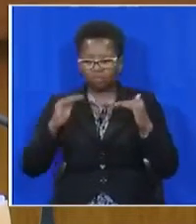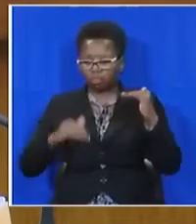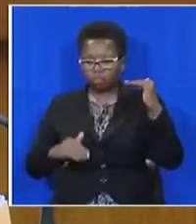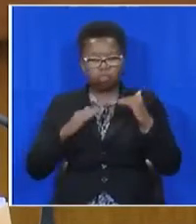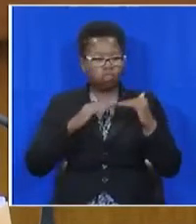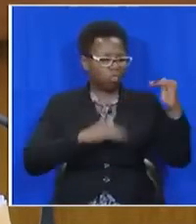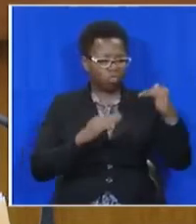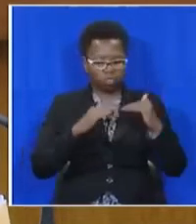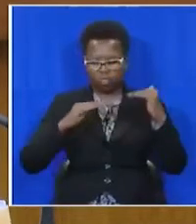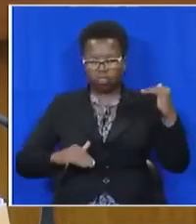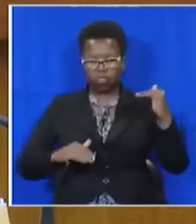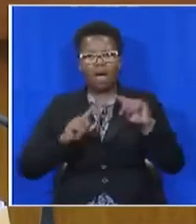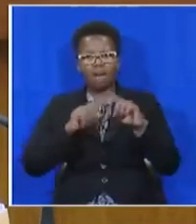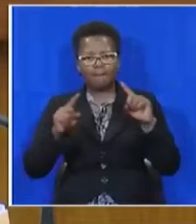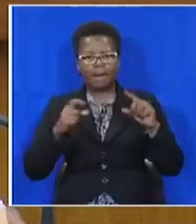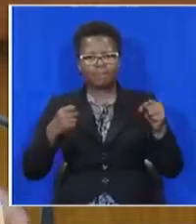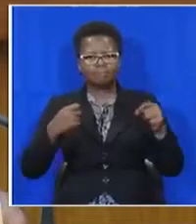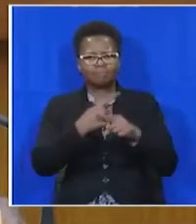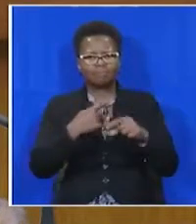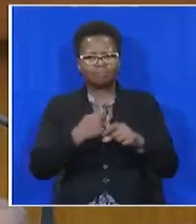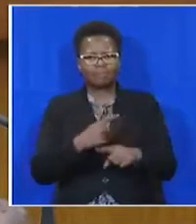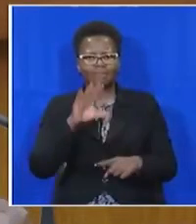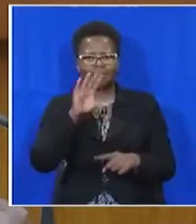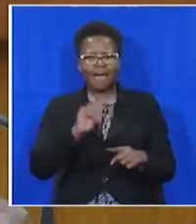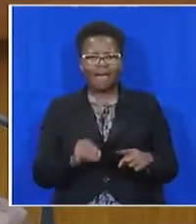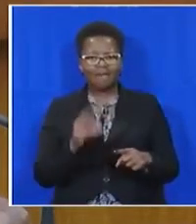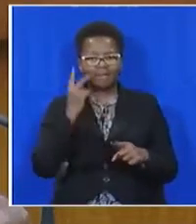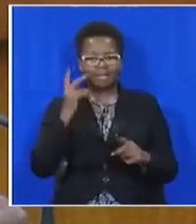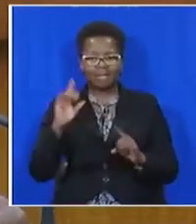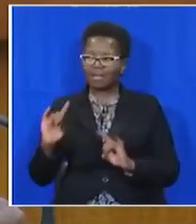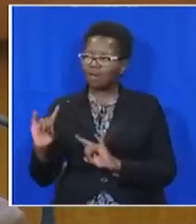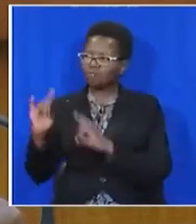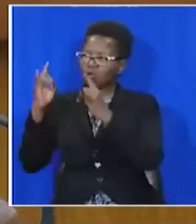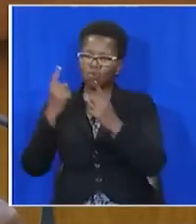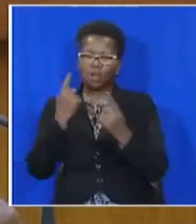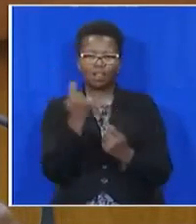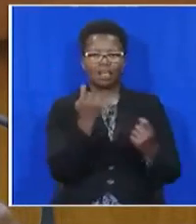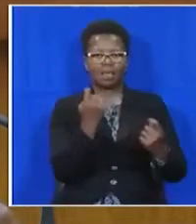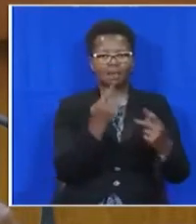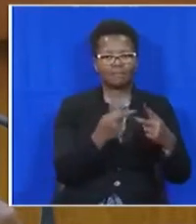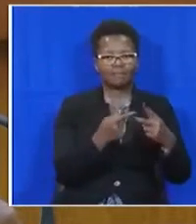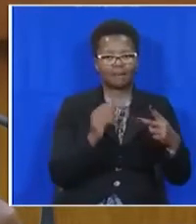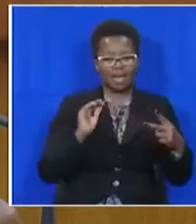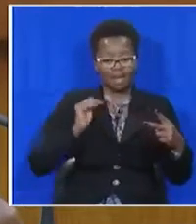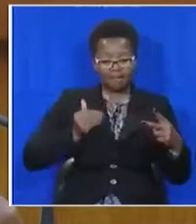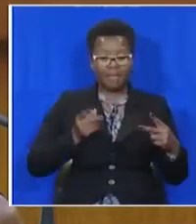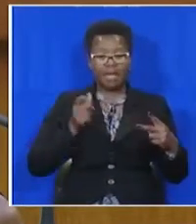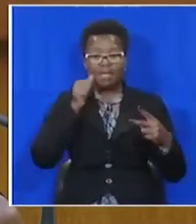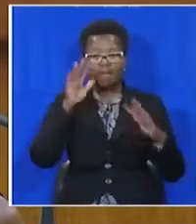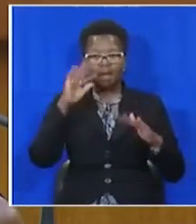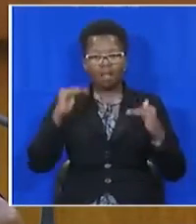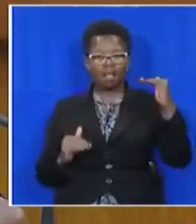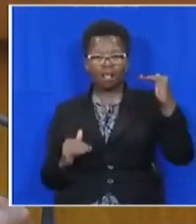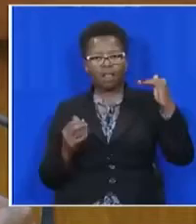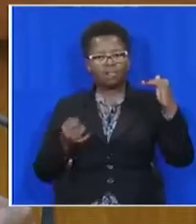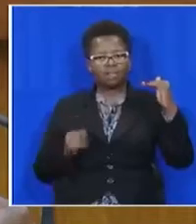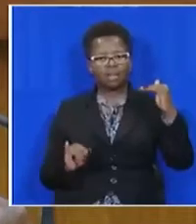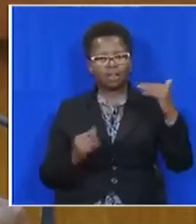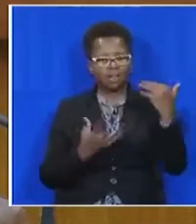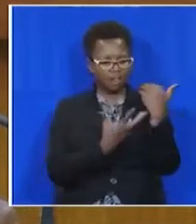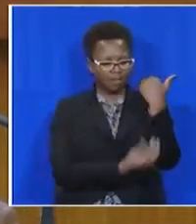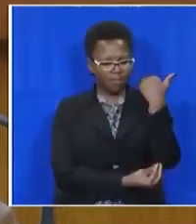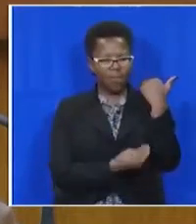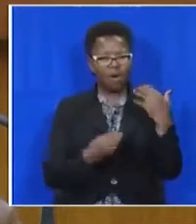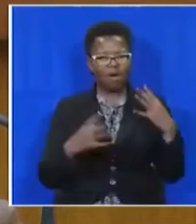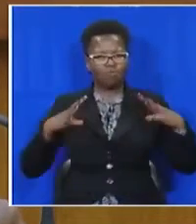with contradictions, as you will see, between rural and urban, men and women, which is referred to as gender question, the rich and the poor,